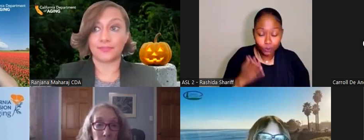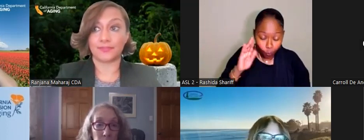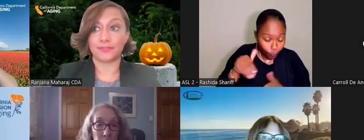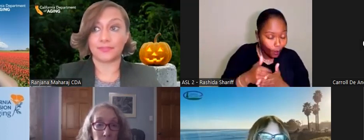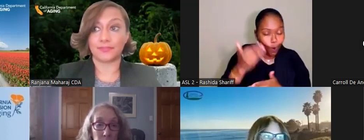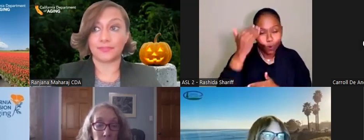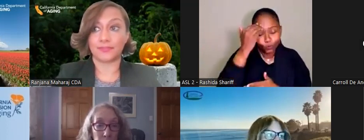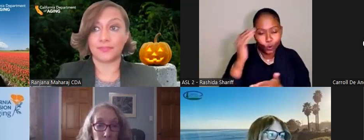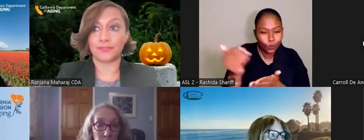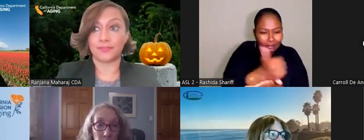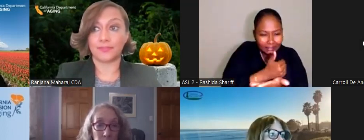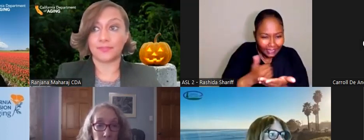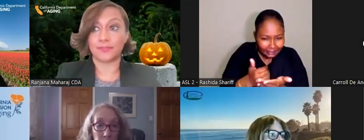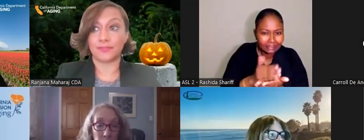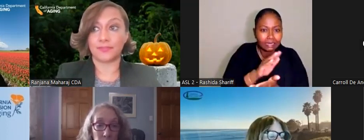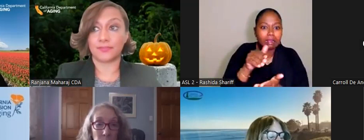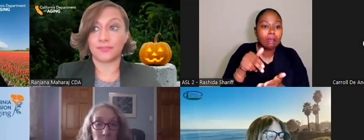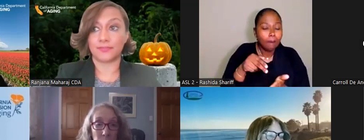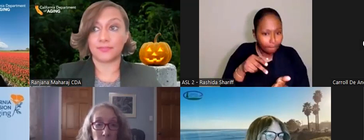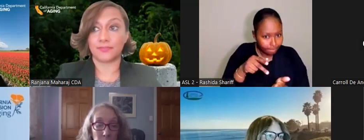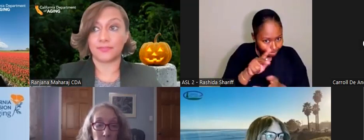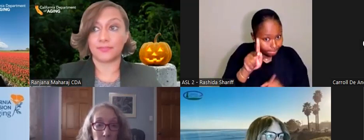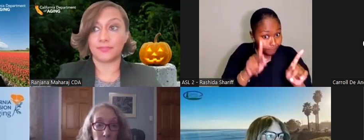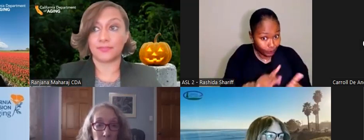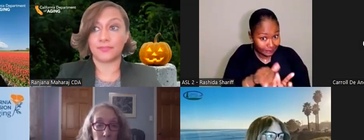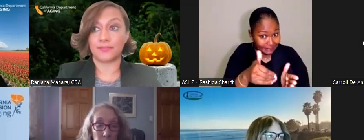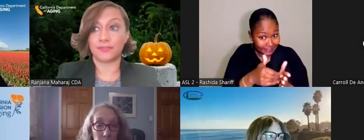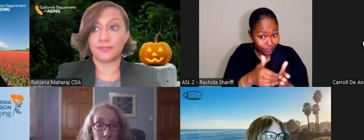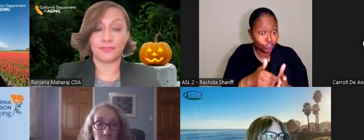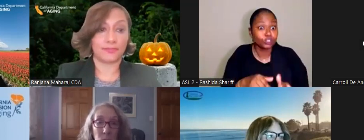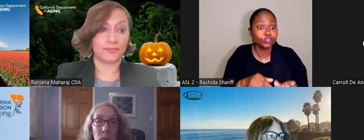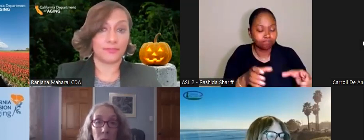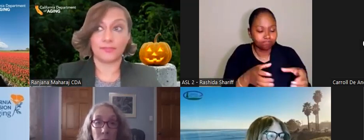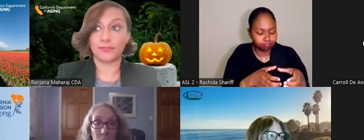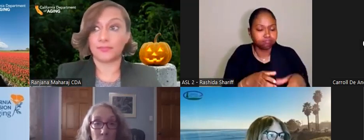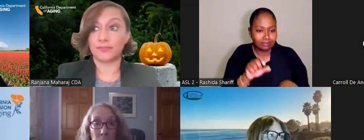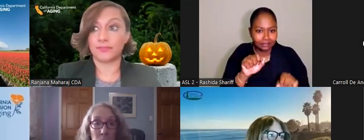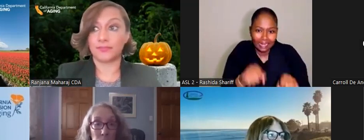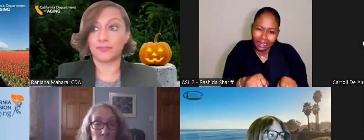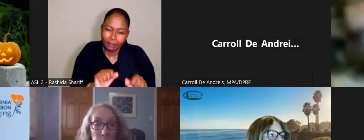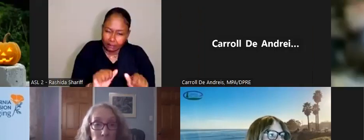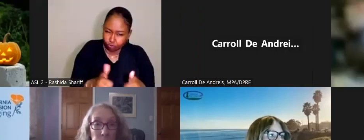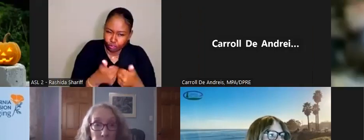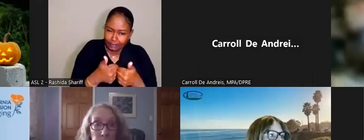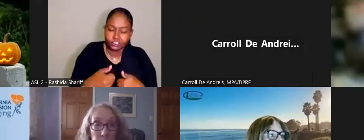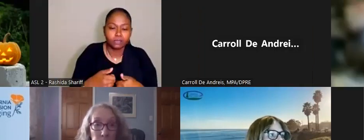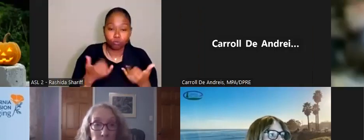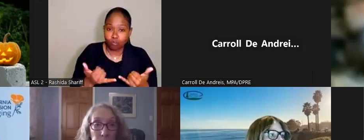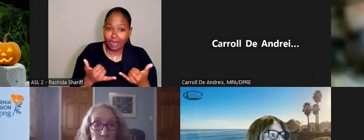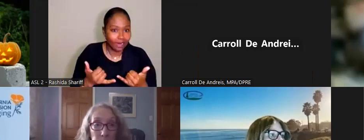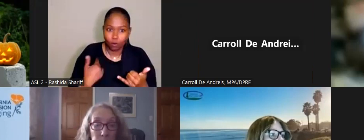collecting the person-centered data can be a challenge. At this point, we are still just trying to follow what the statute says in terms of